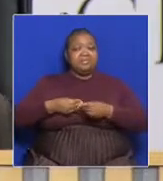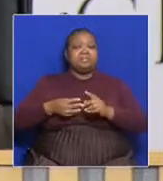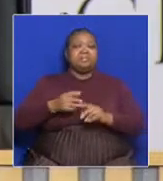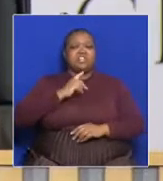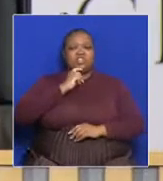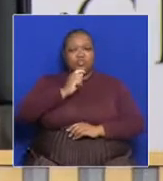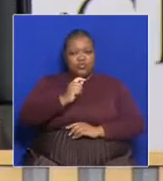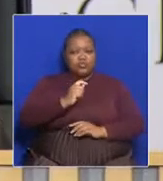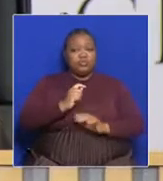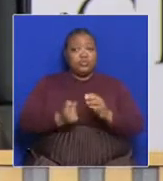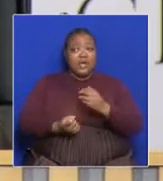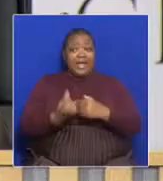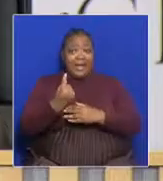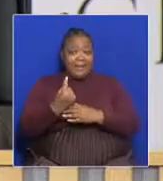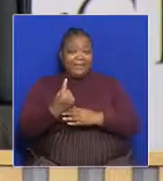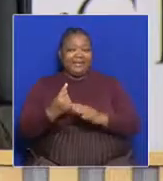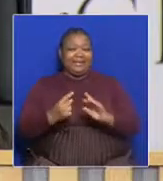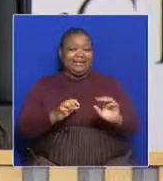of their